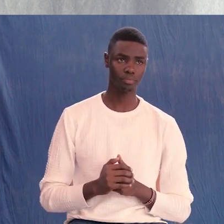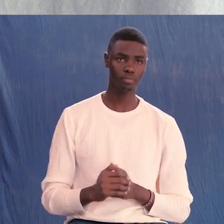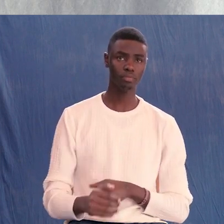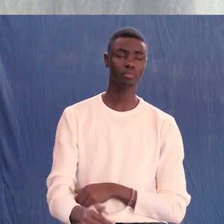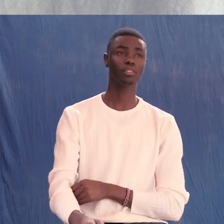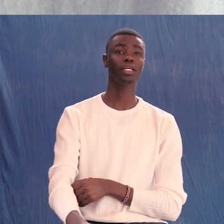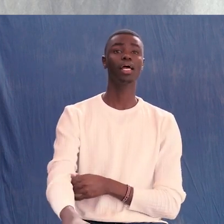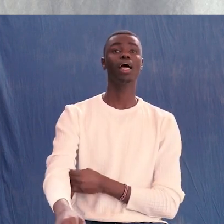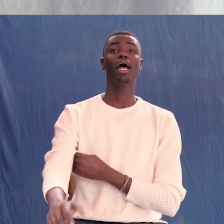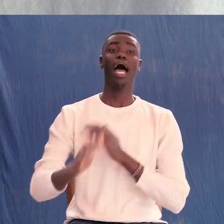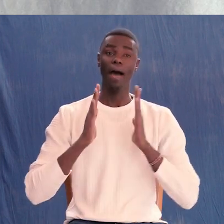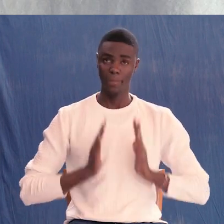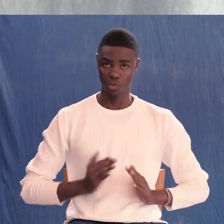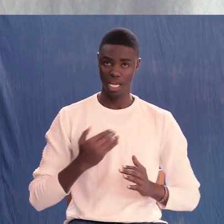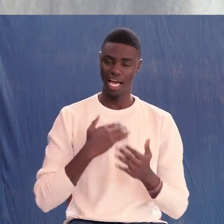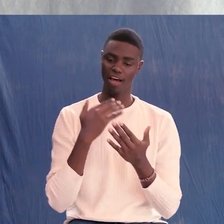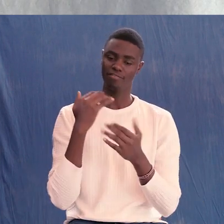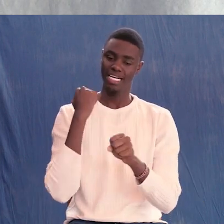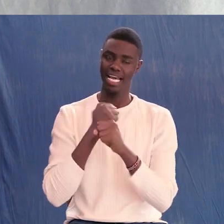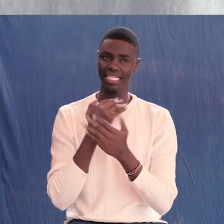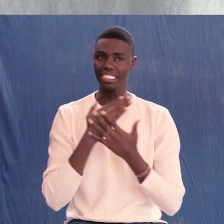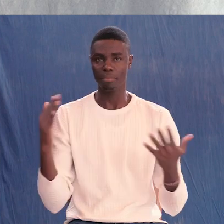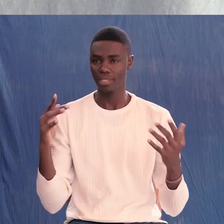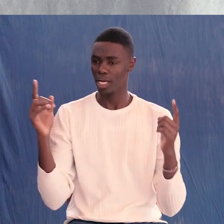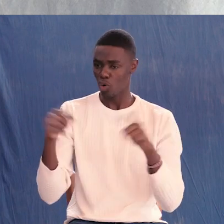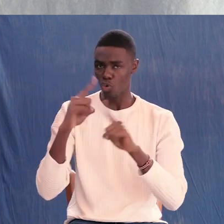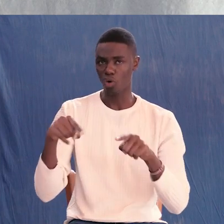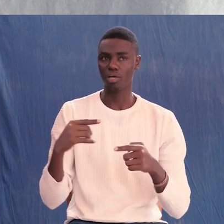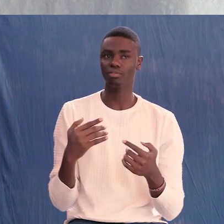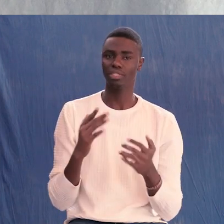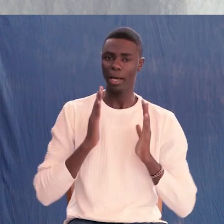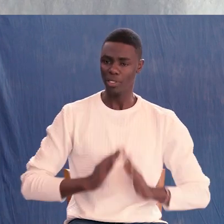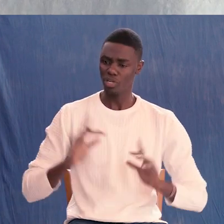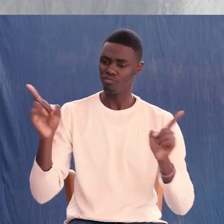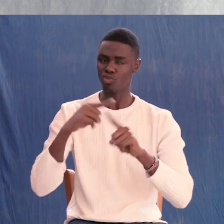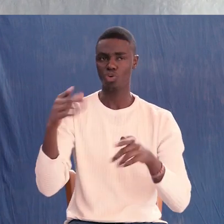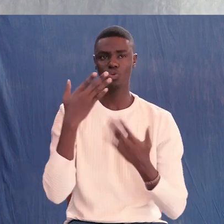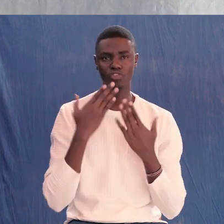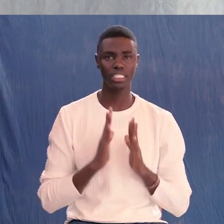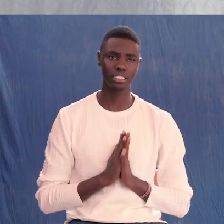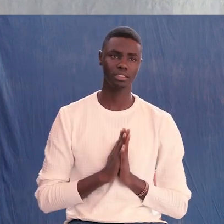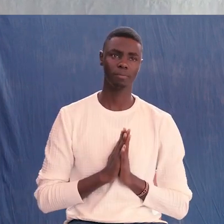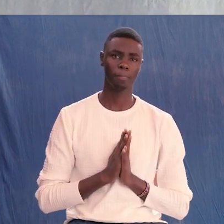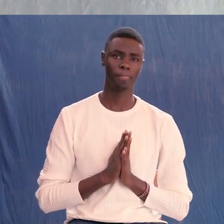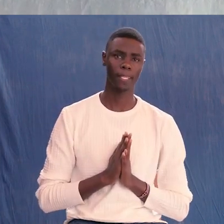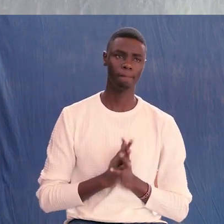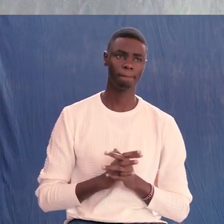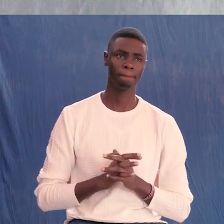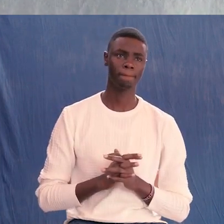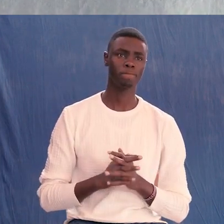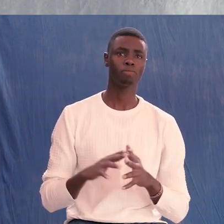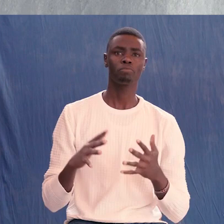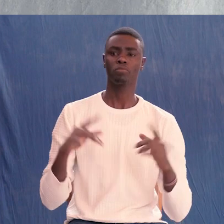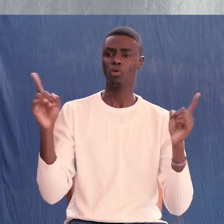Someone has done something offensive. Somebody has missed the mark. They've offended you. Or